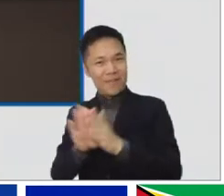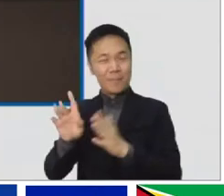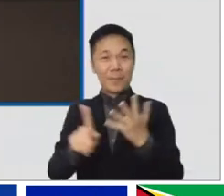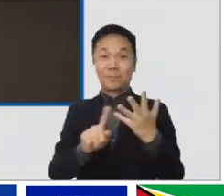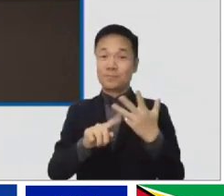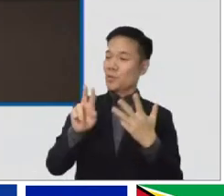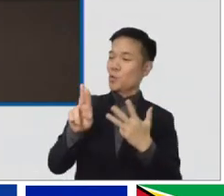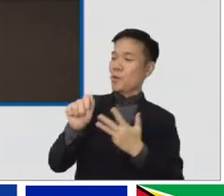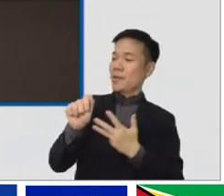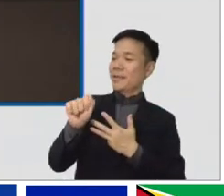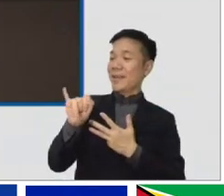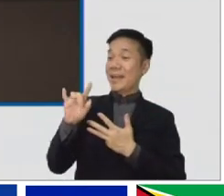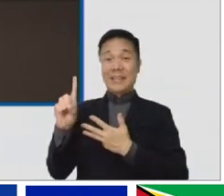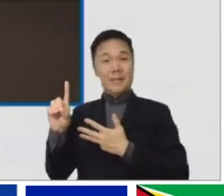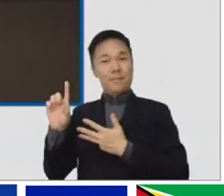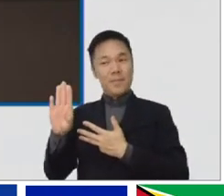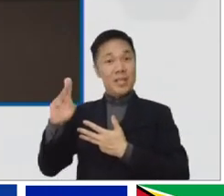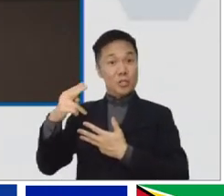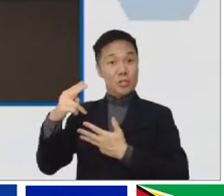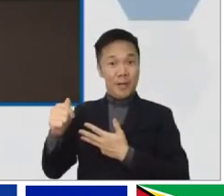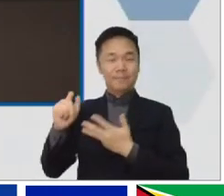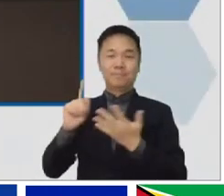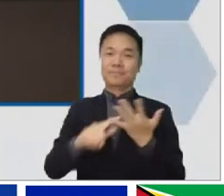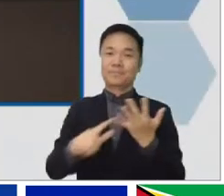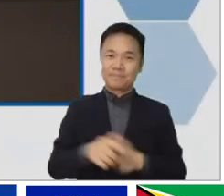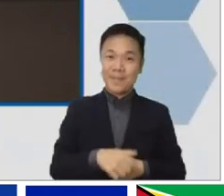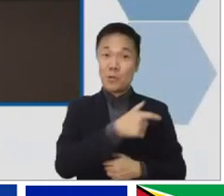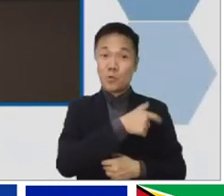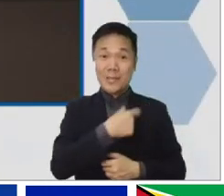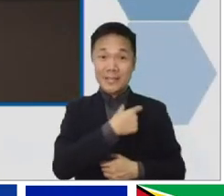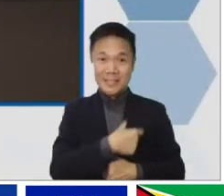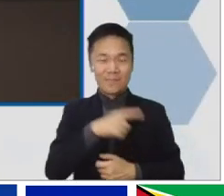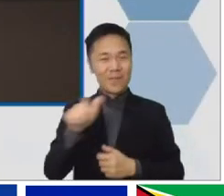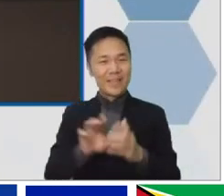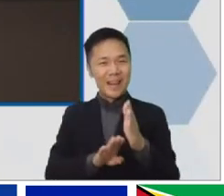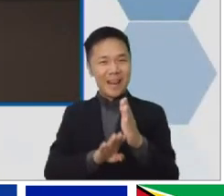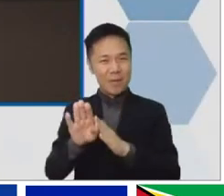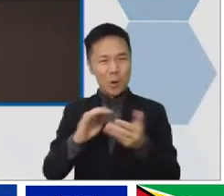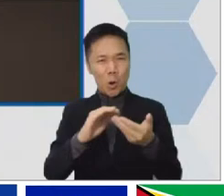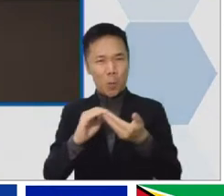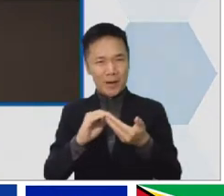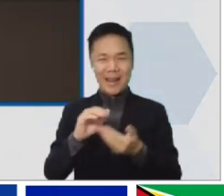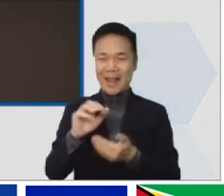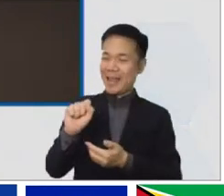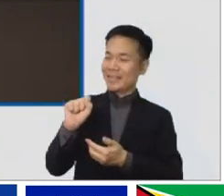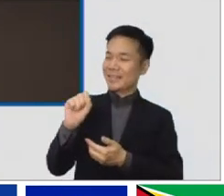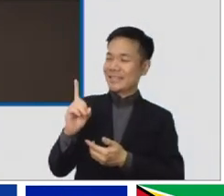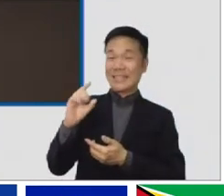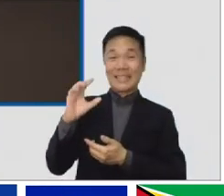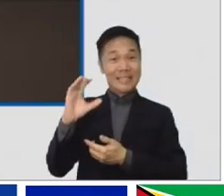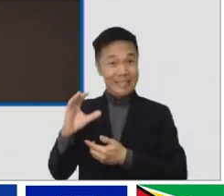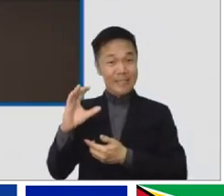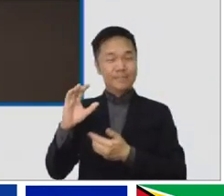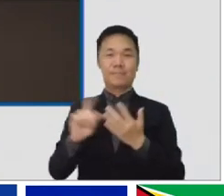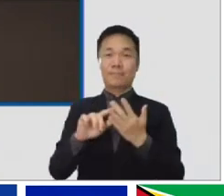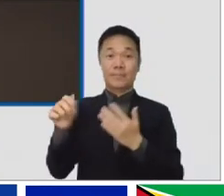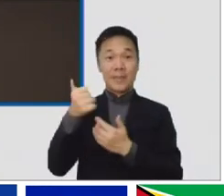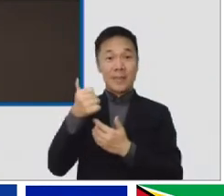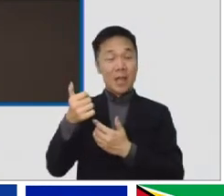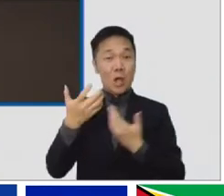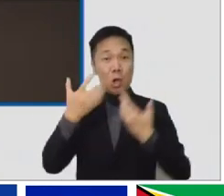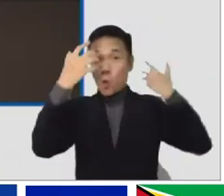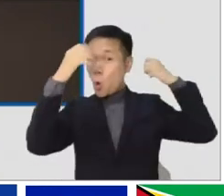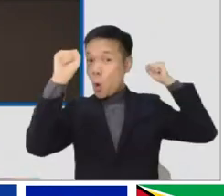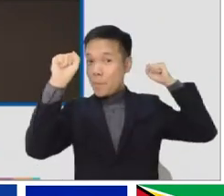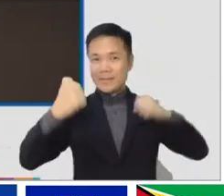for Development and Cooperation, SDC, High Commission of Canada, Government of Canada, Climate Risk Early Warning